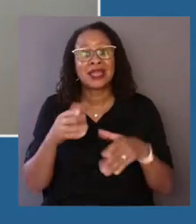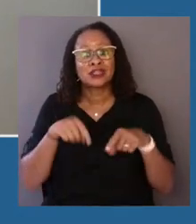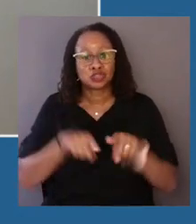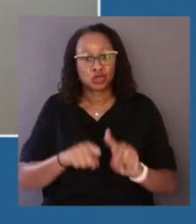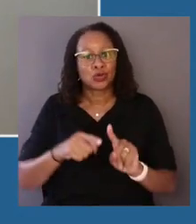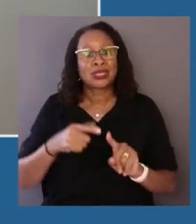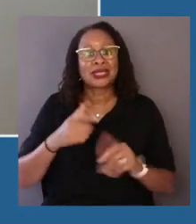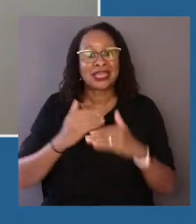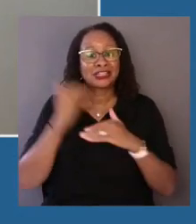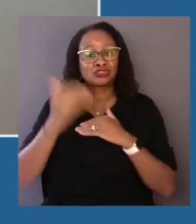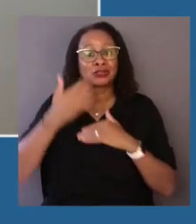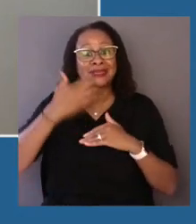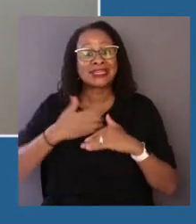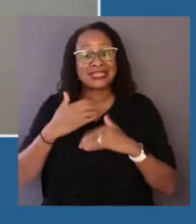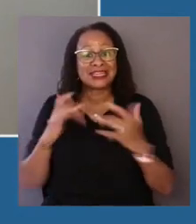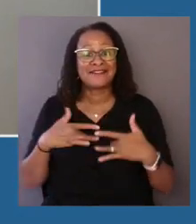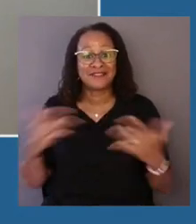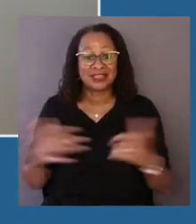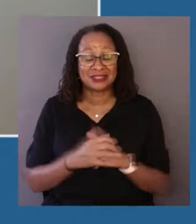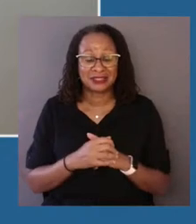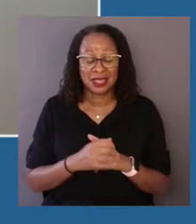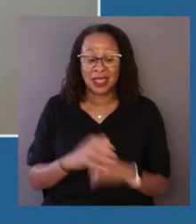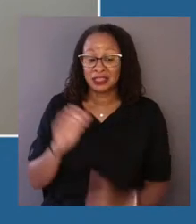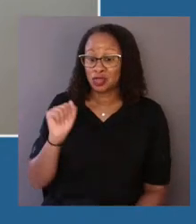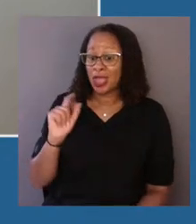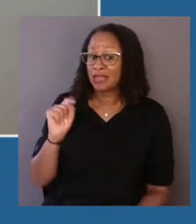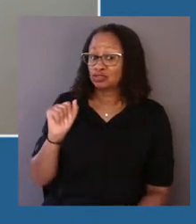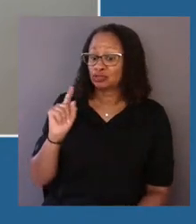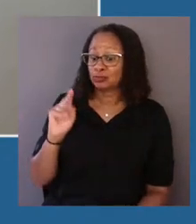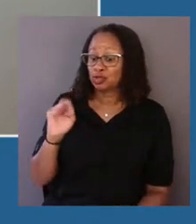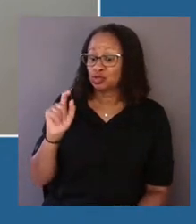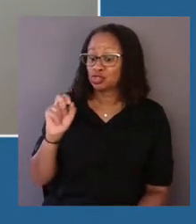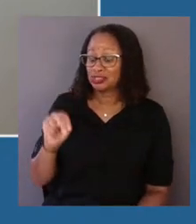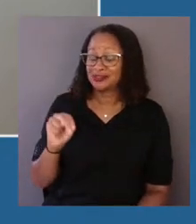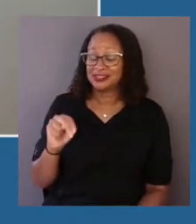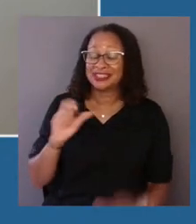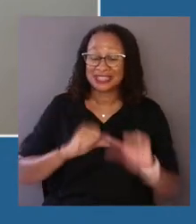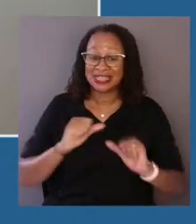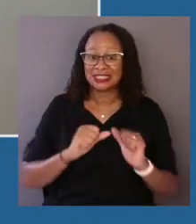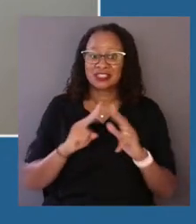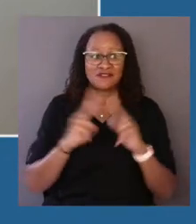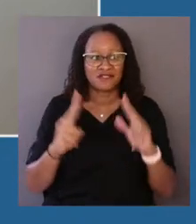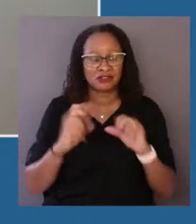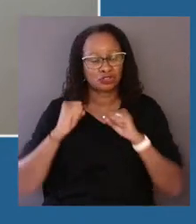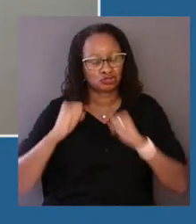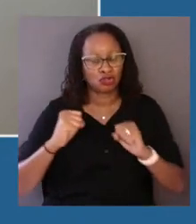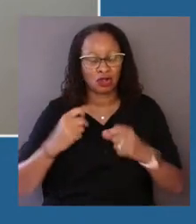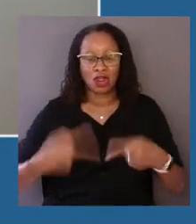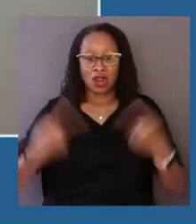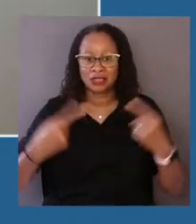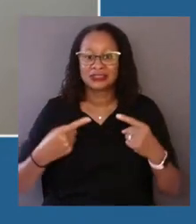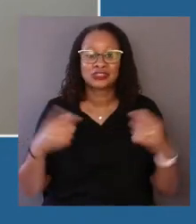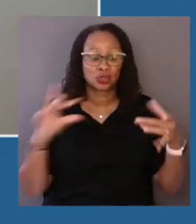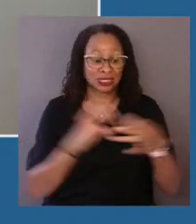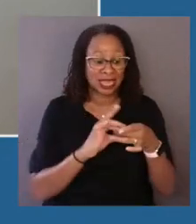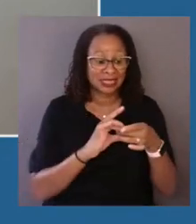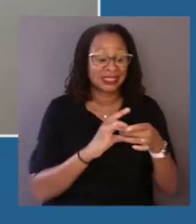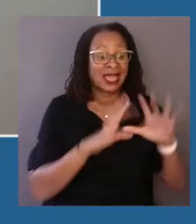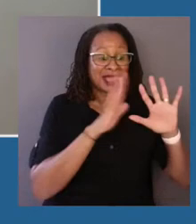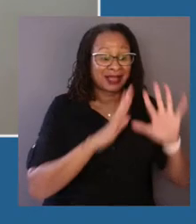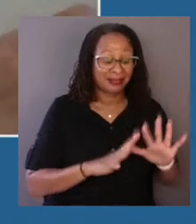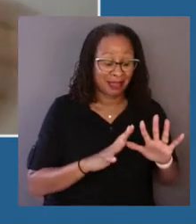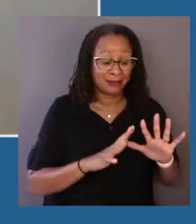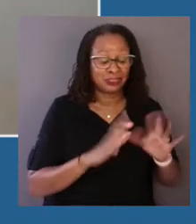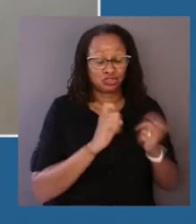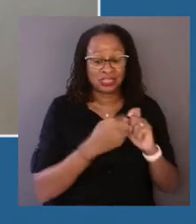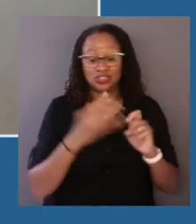is a very powerful argument in connecting the dots between cause and effect, climate change, and increasing health harms. But